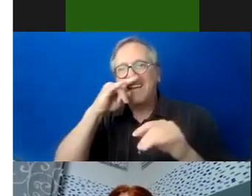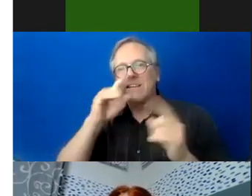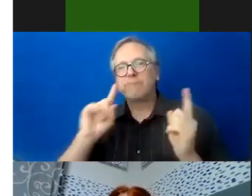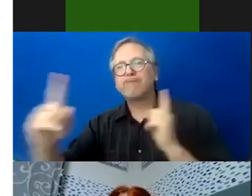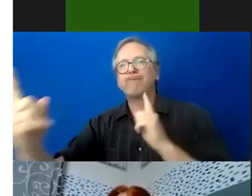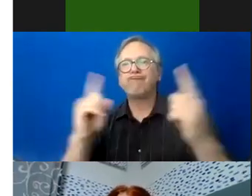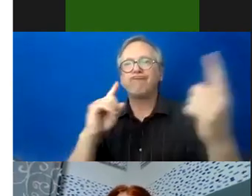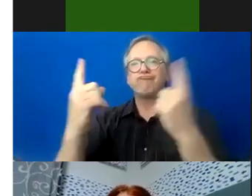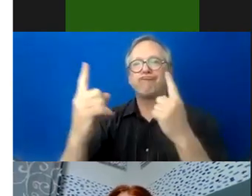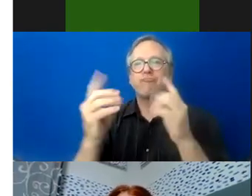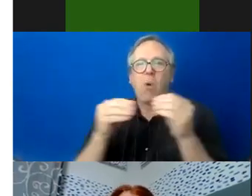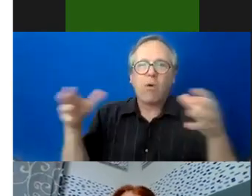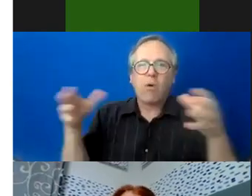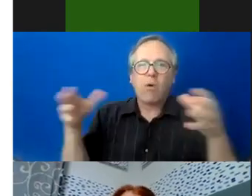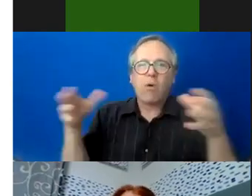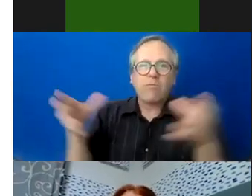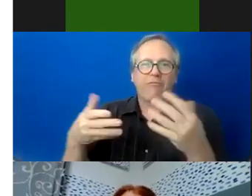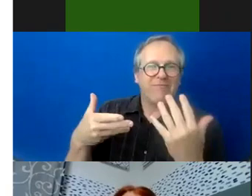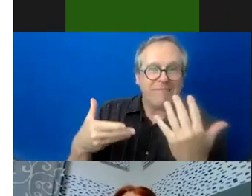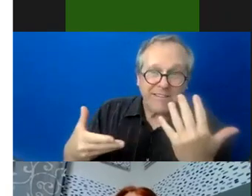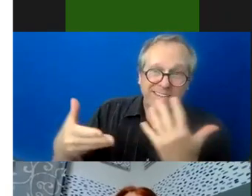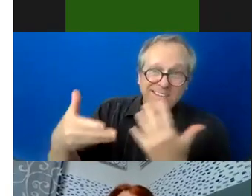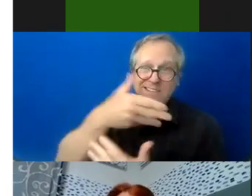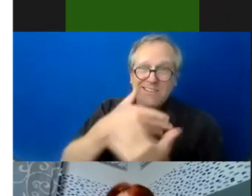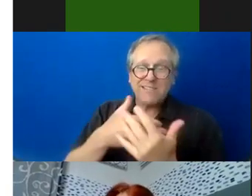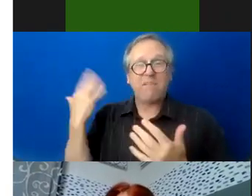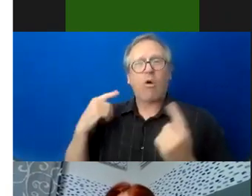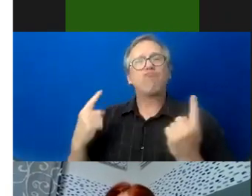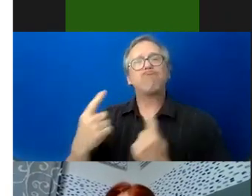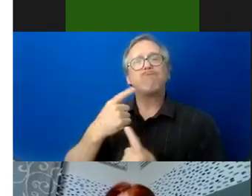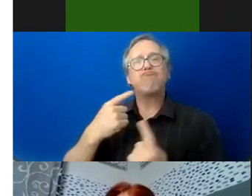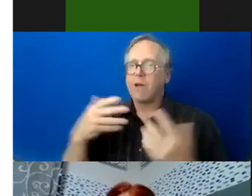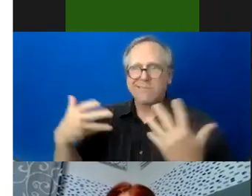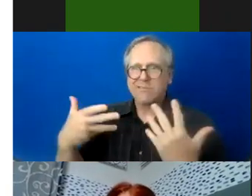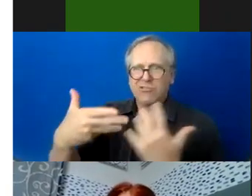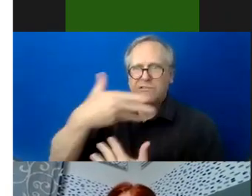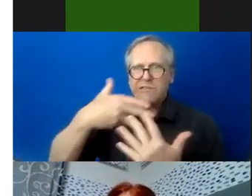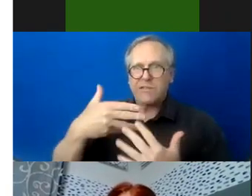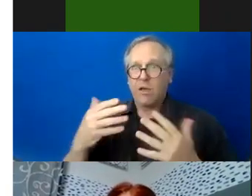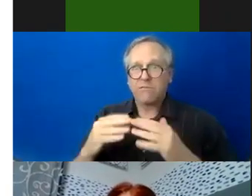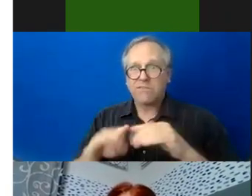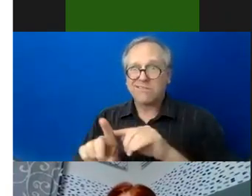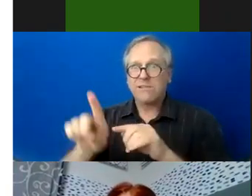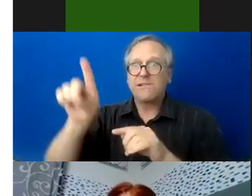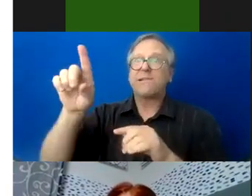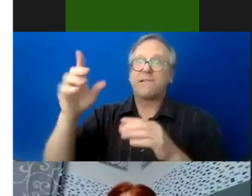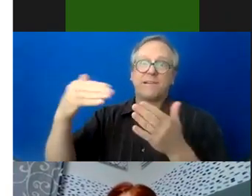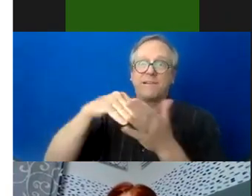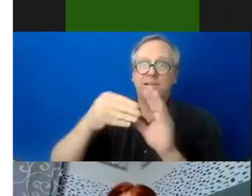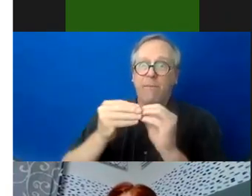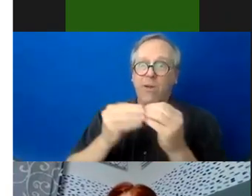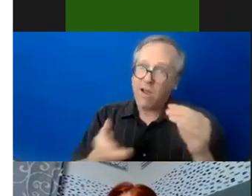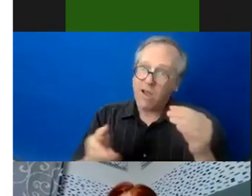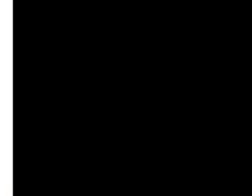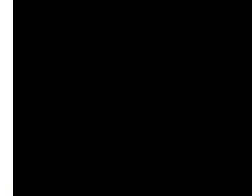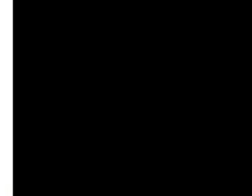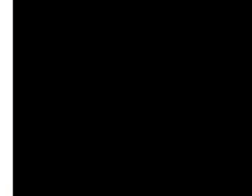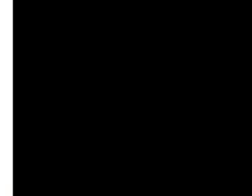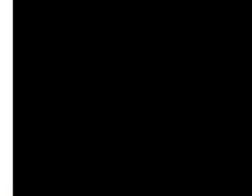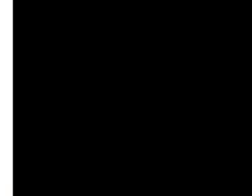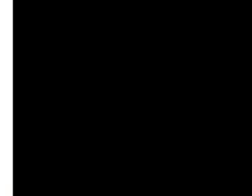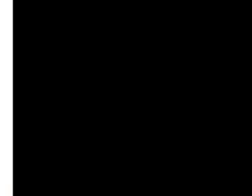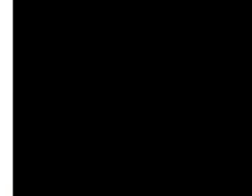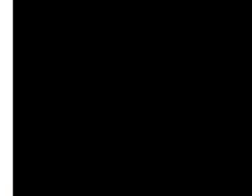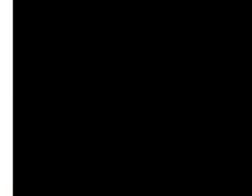a little bit more gathering, and we had to really react and gather together about what to do with schools